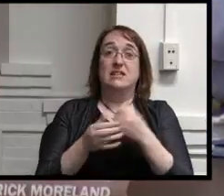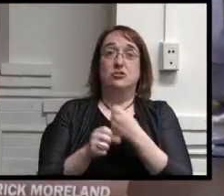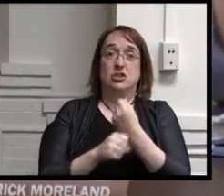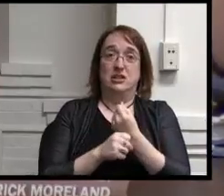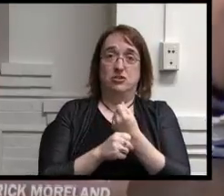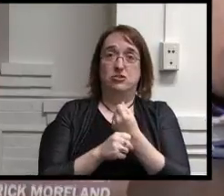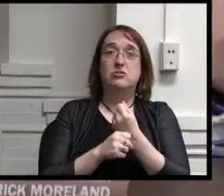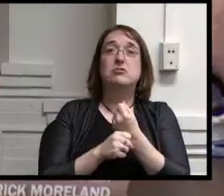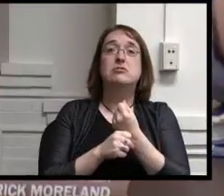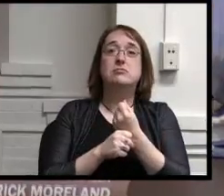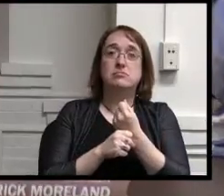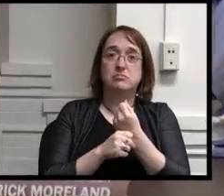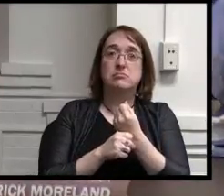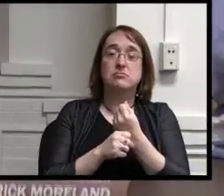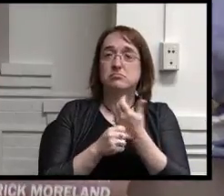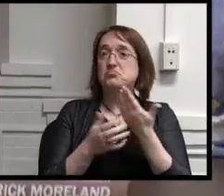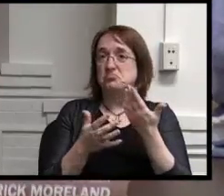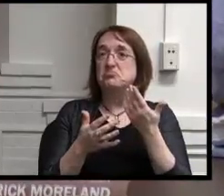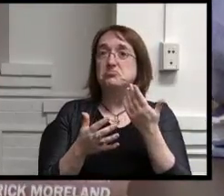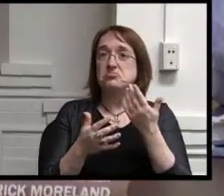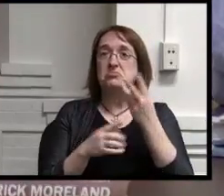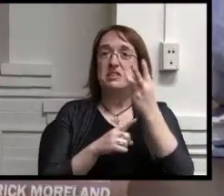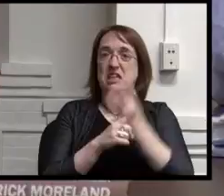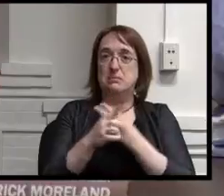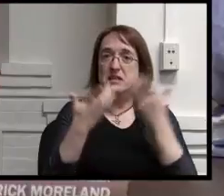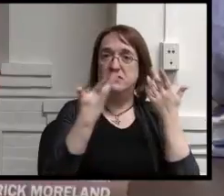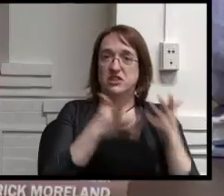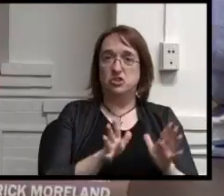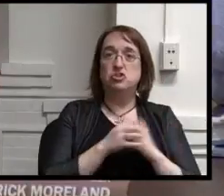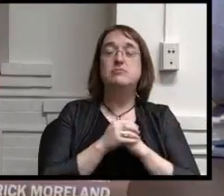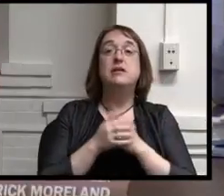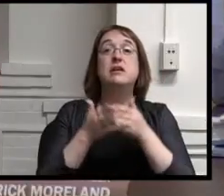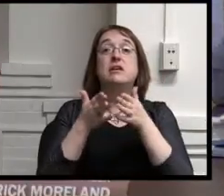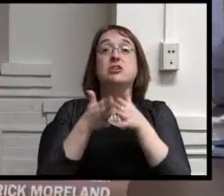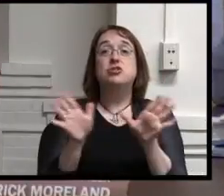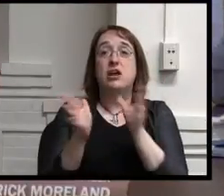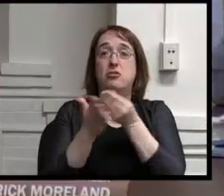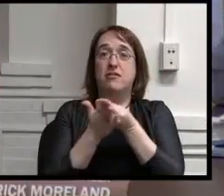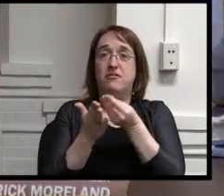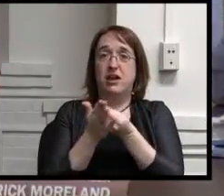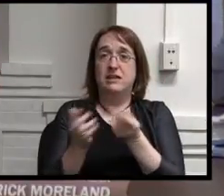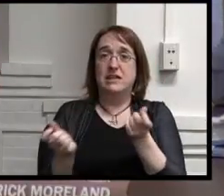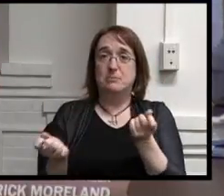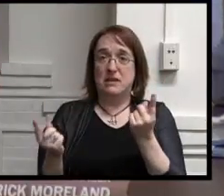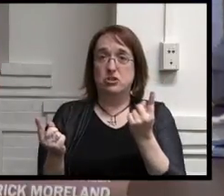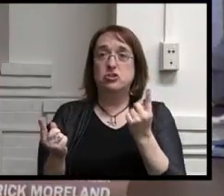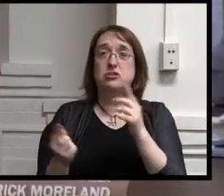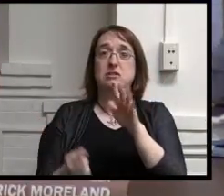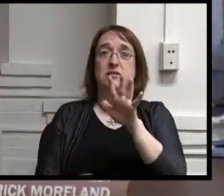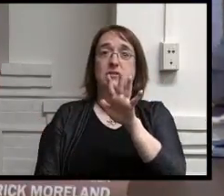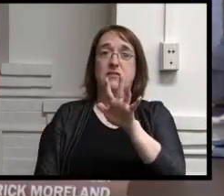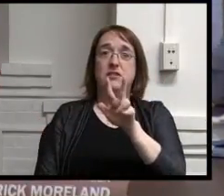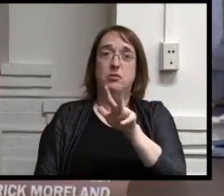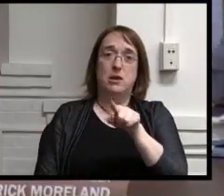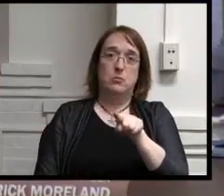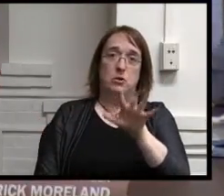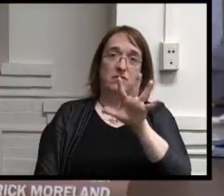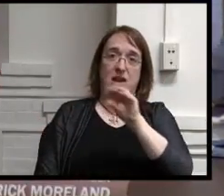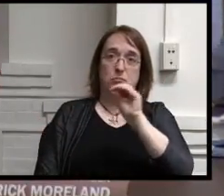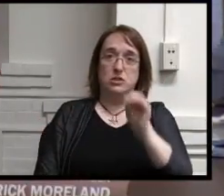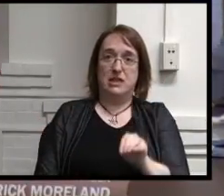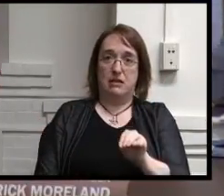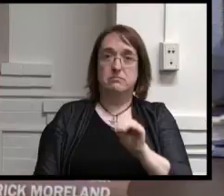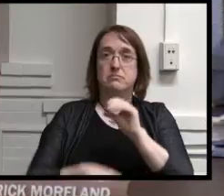point, and the general fund expenditures are at 53.5% of the